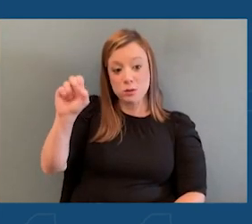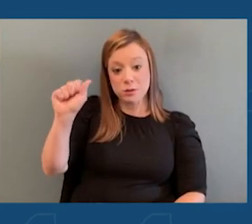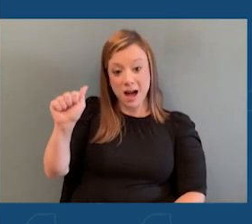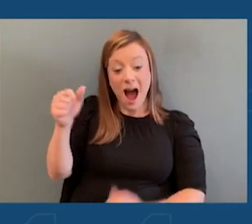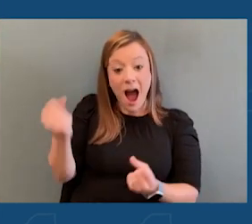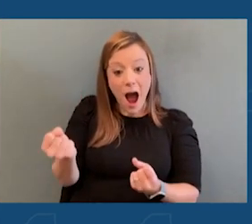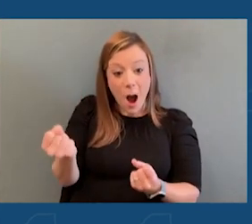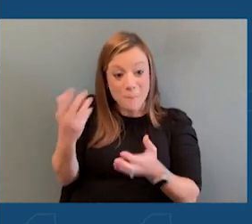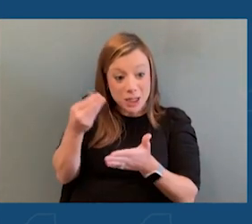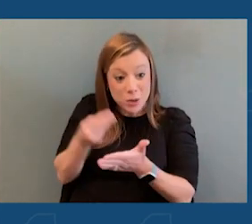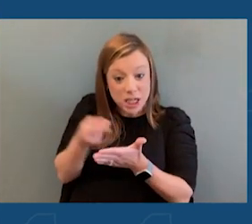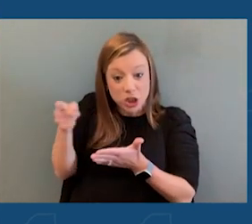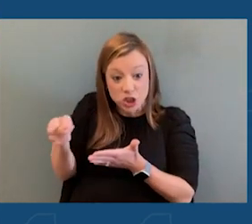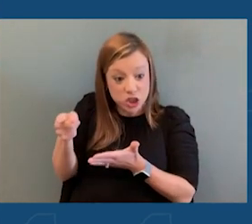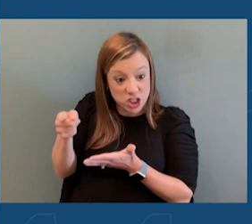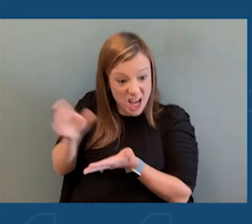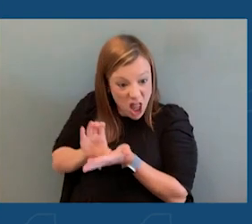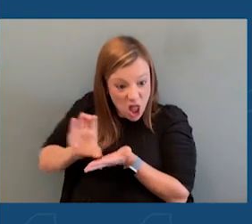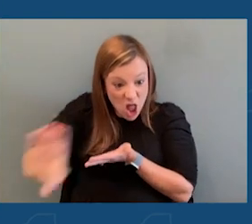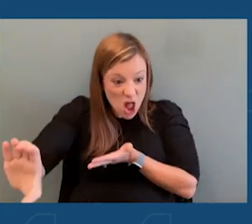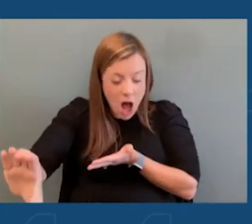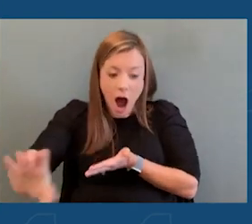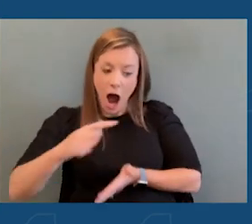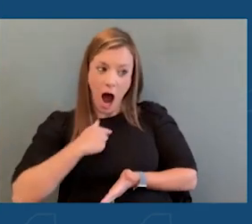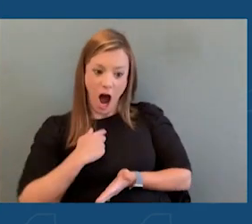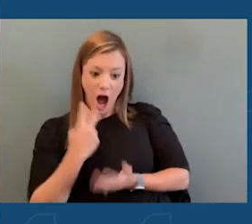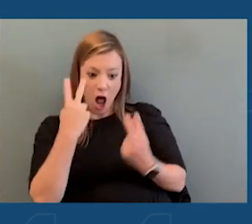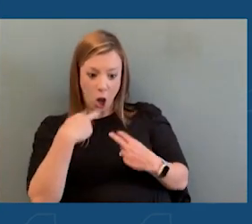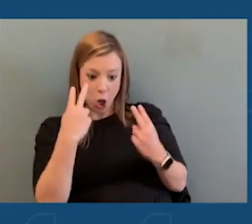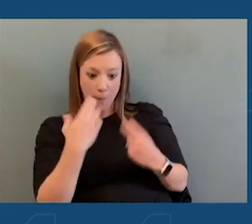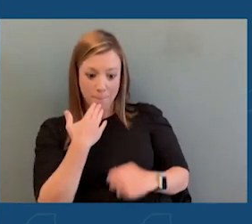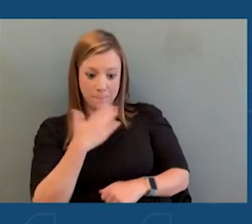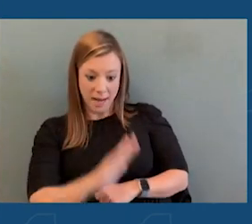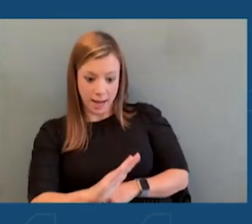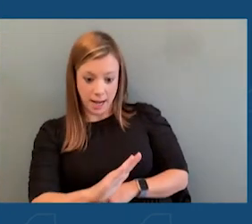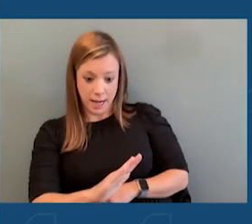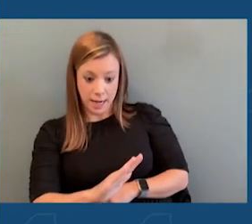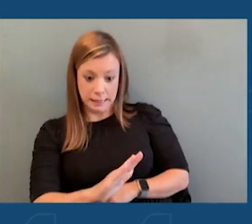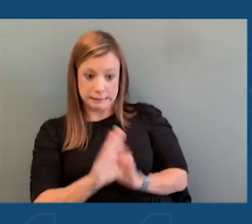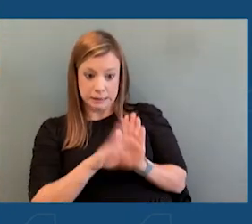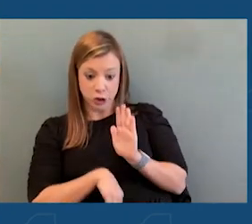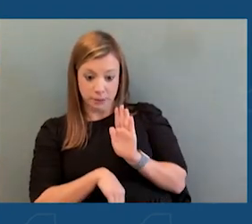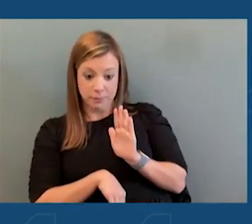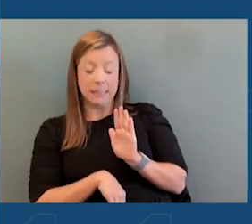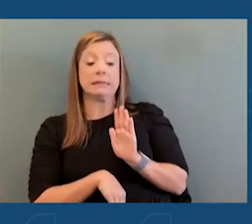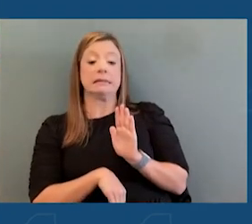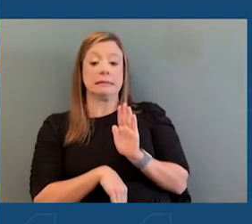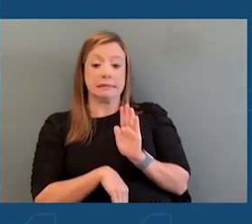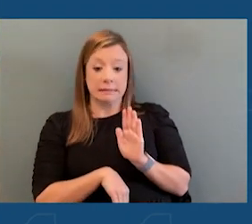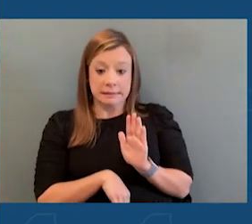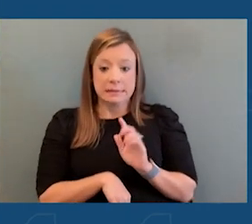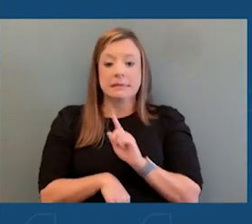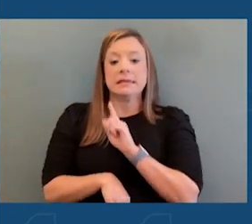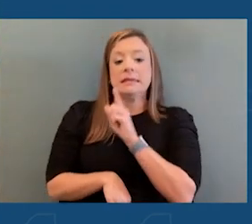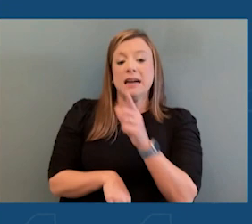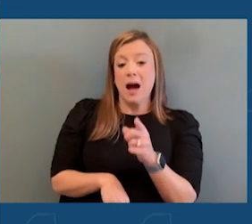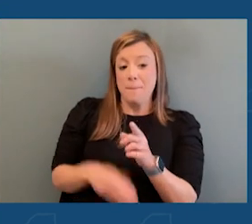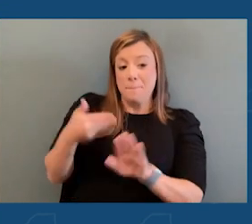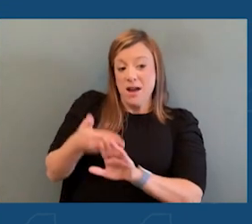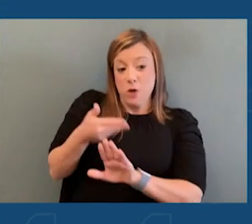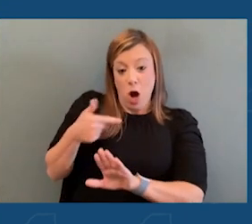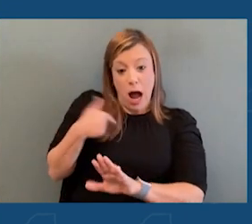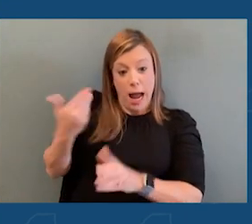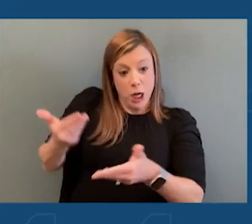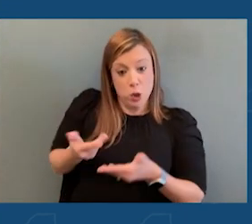in makes me look cheap. And that is my segue. Oh, I do want to, sorry, before I introduce you, I want to acknowledge someone who's standing